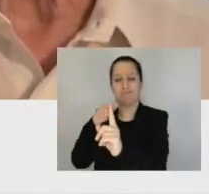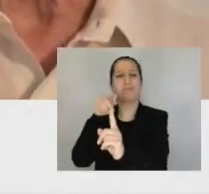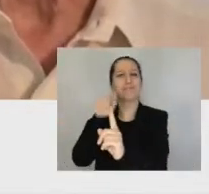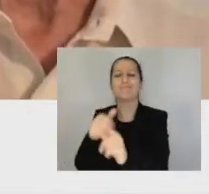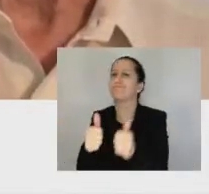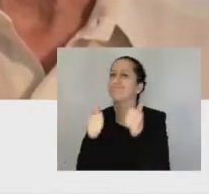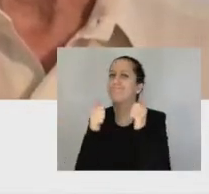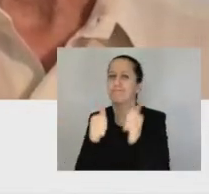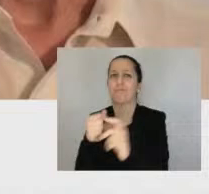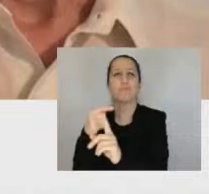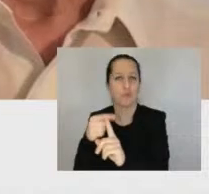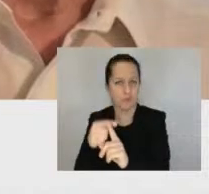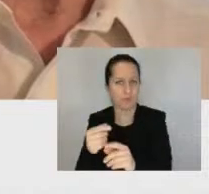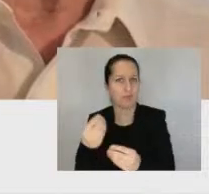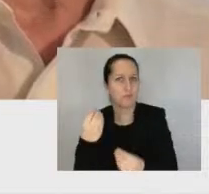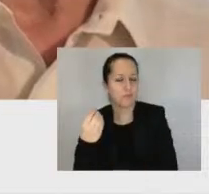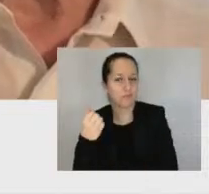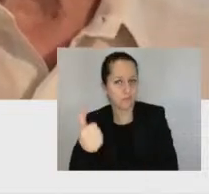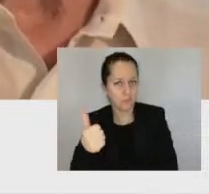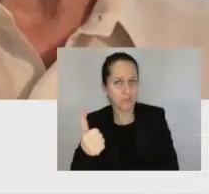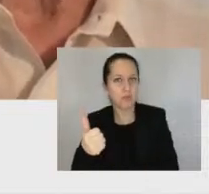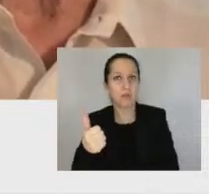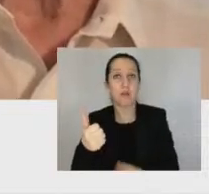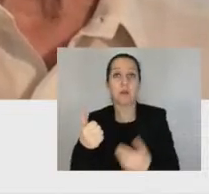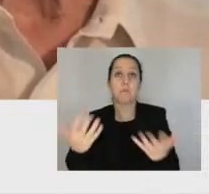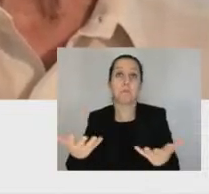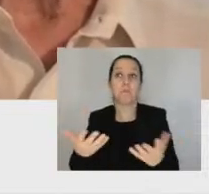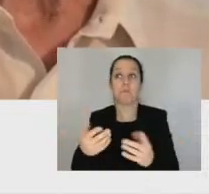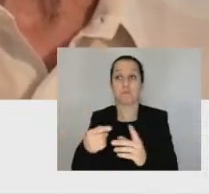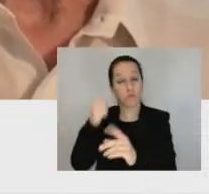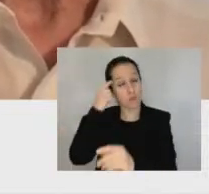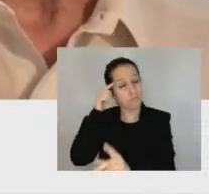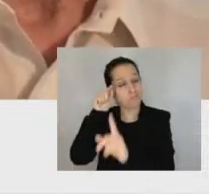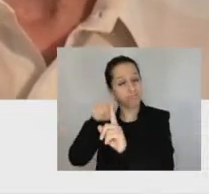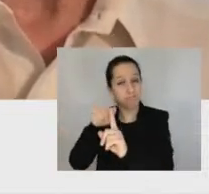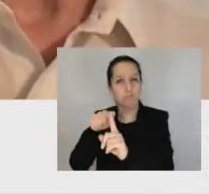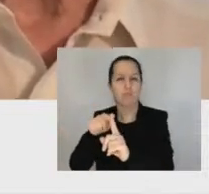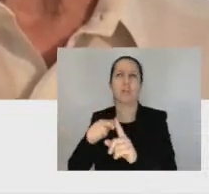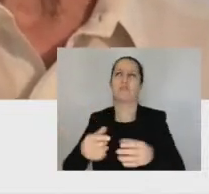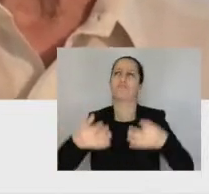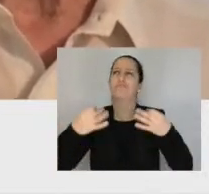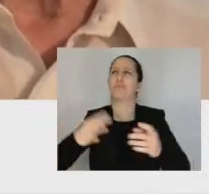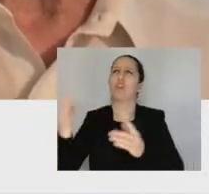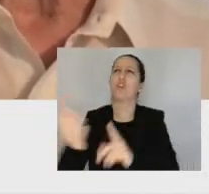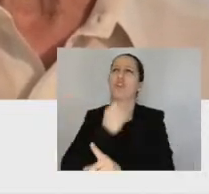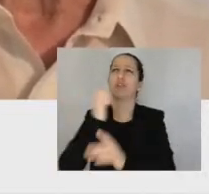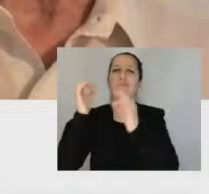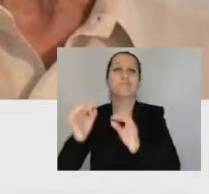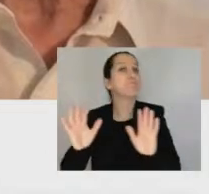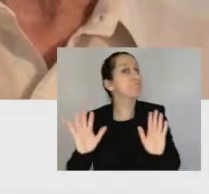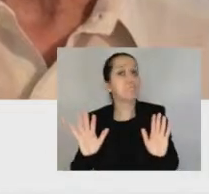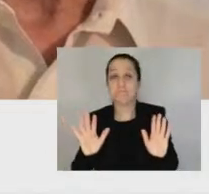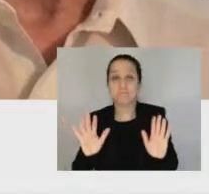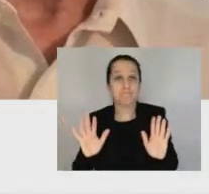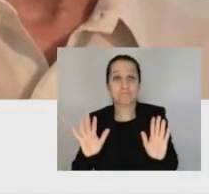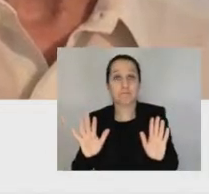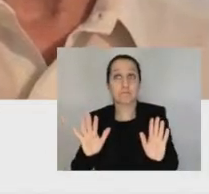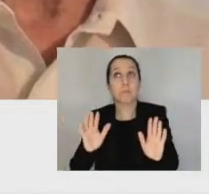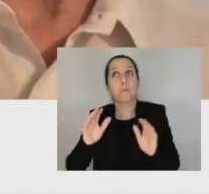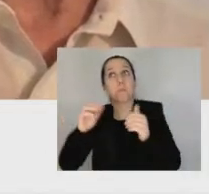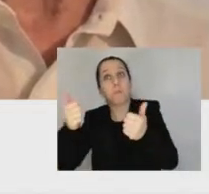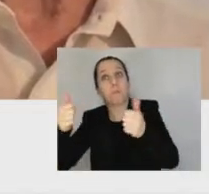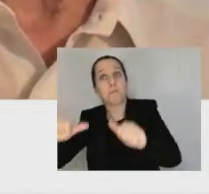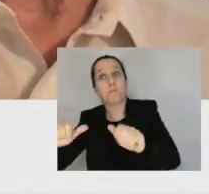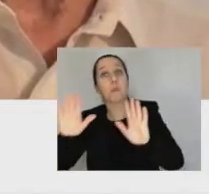succeed. What my colleagues and I are doing is working with hope,